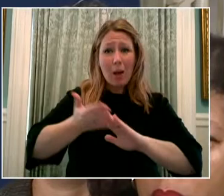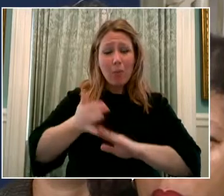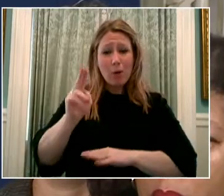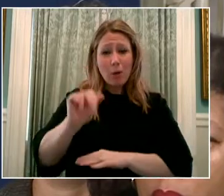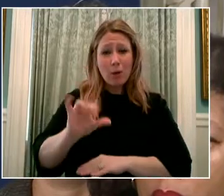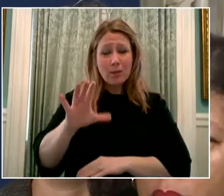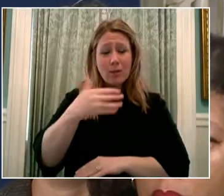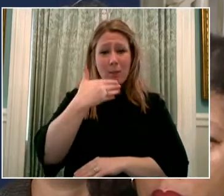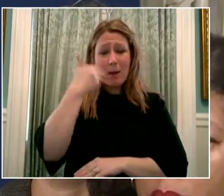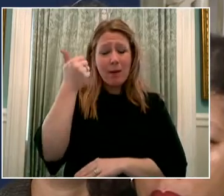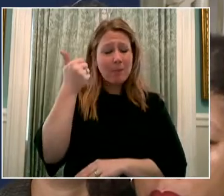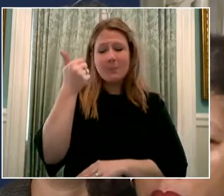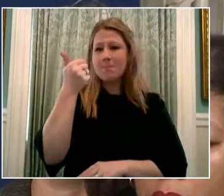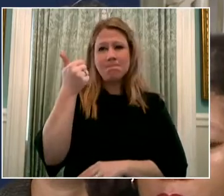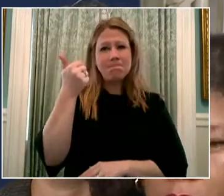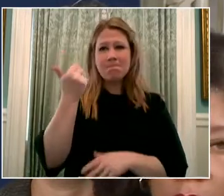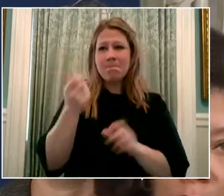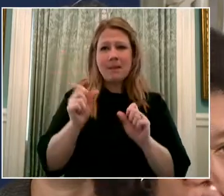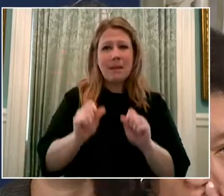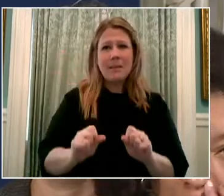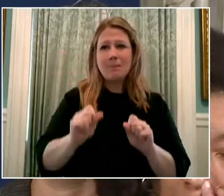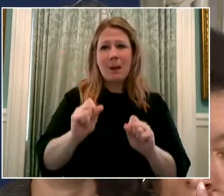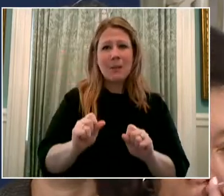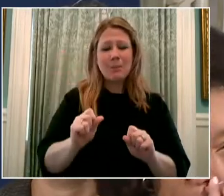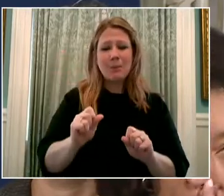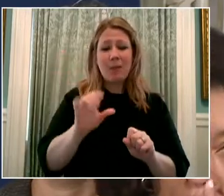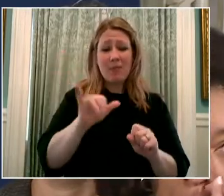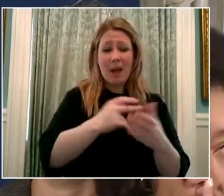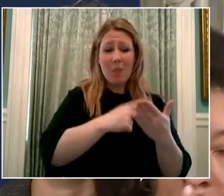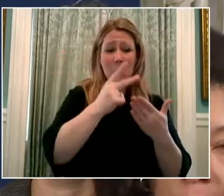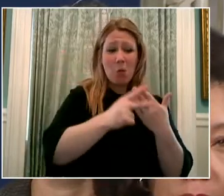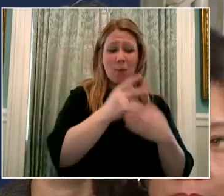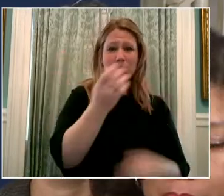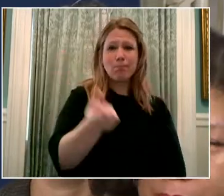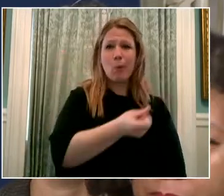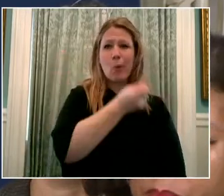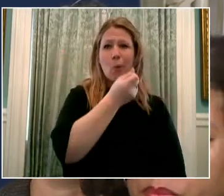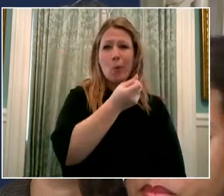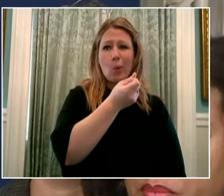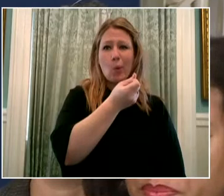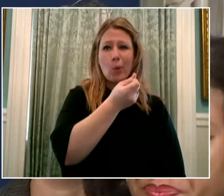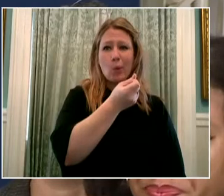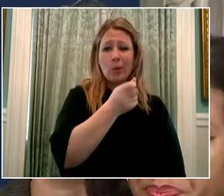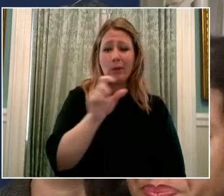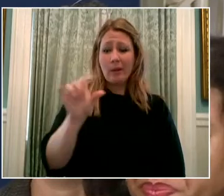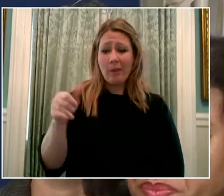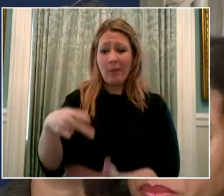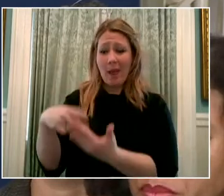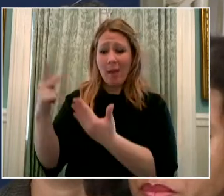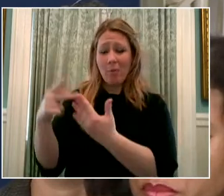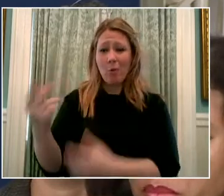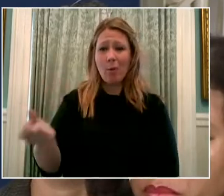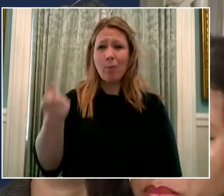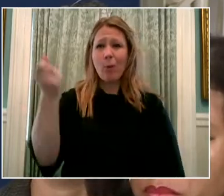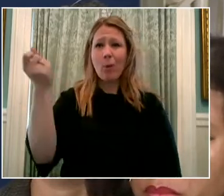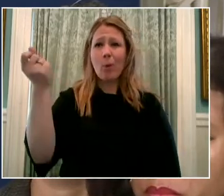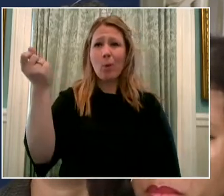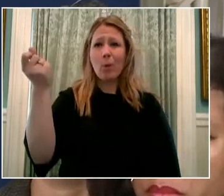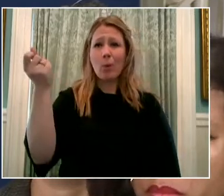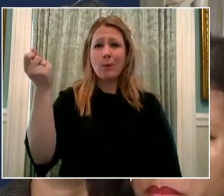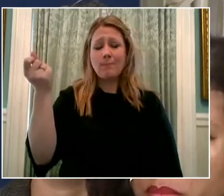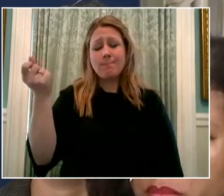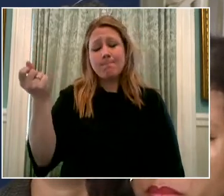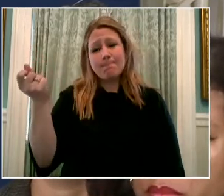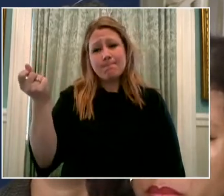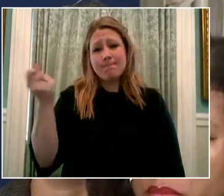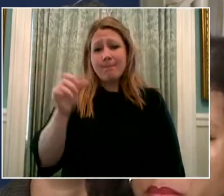say that announcement we made on this topic, we no longer could do. That announcement we're doing on this topic, we no longer could do. That's where we are right